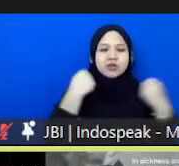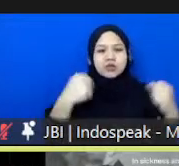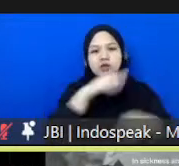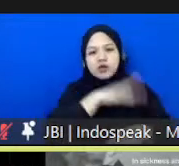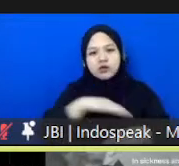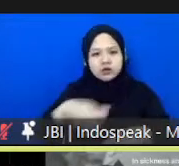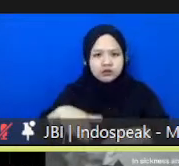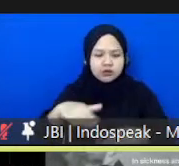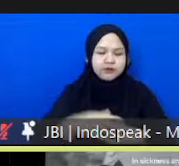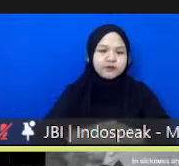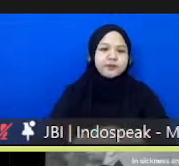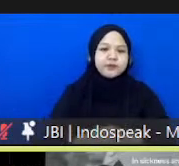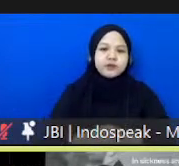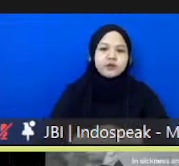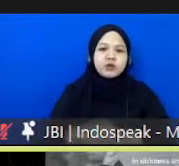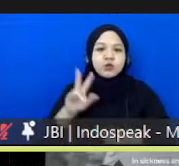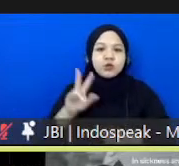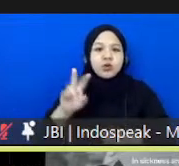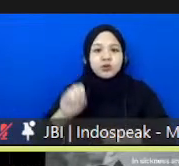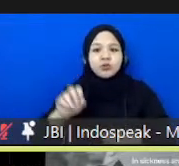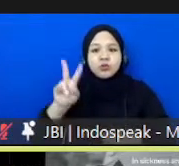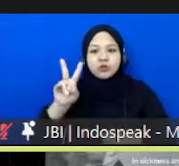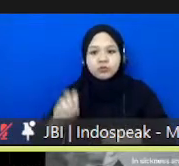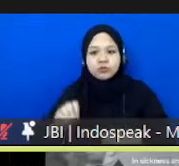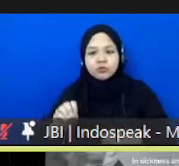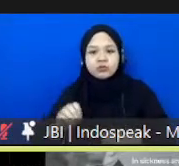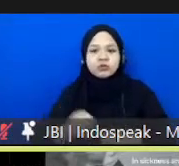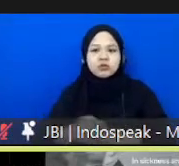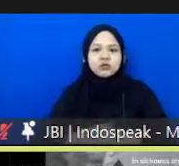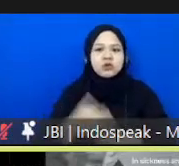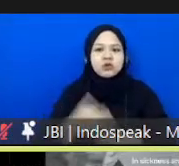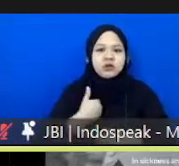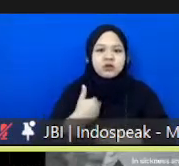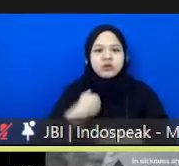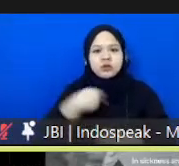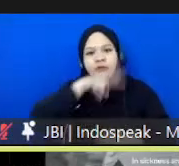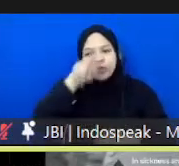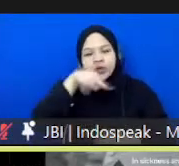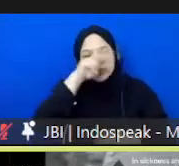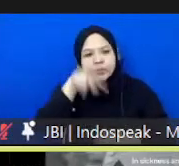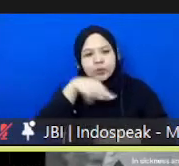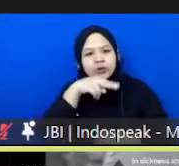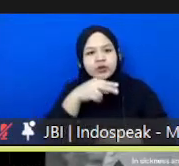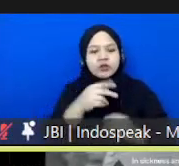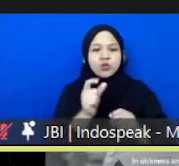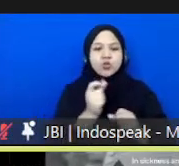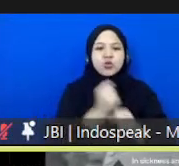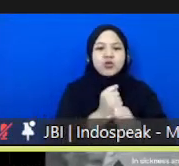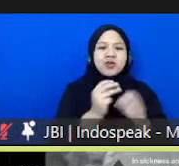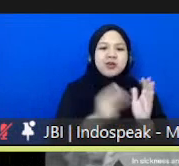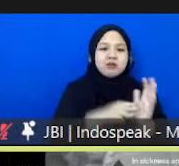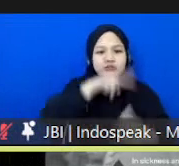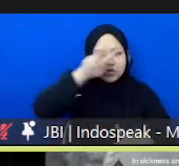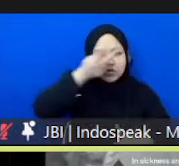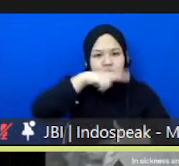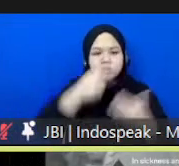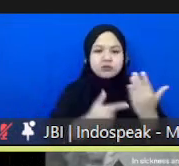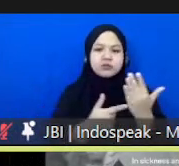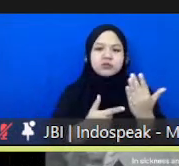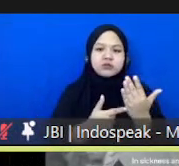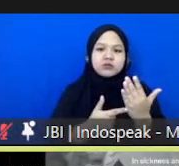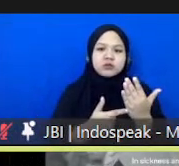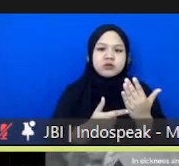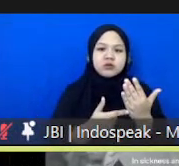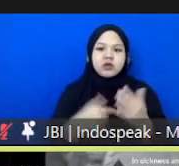in 2020 when UGM did an electronic monitoring and evaluation study focusing on 260